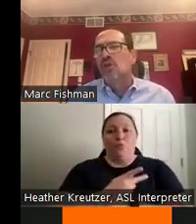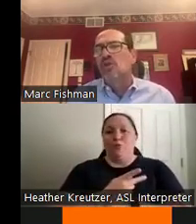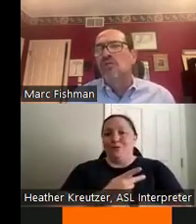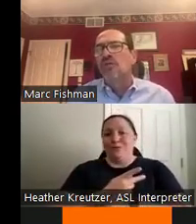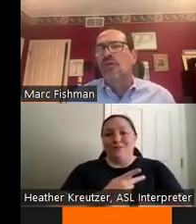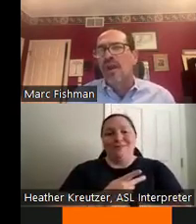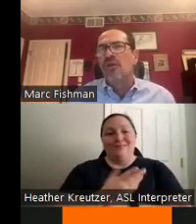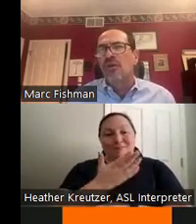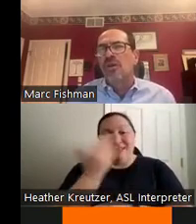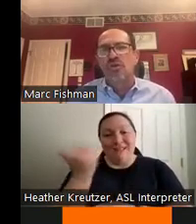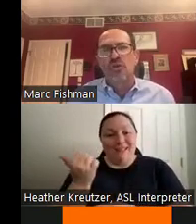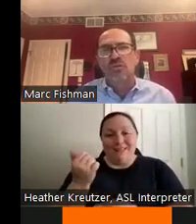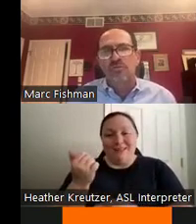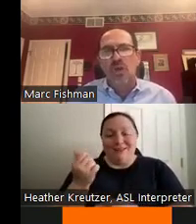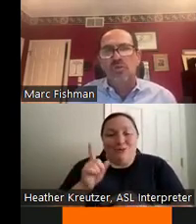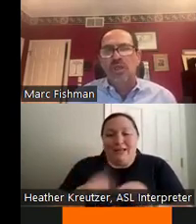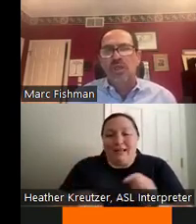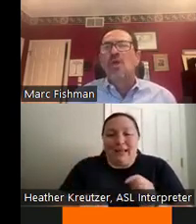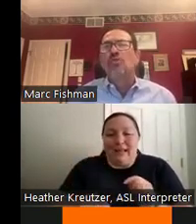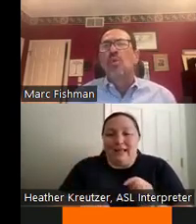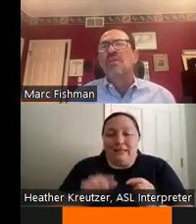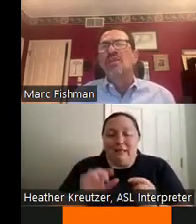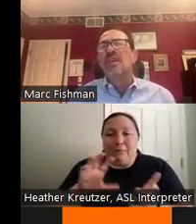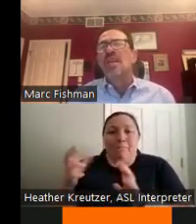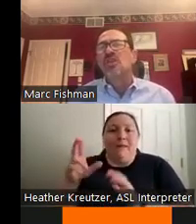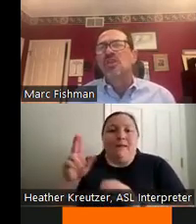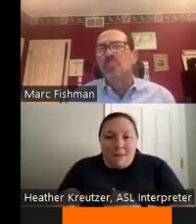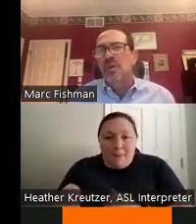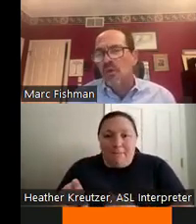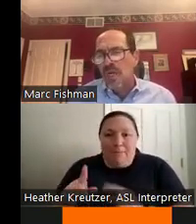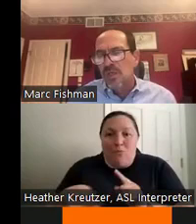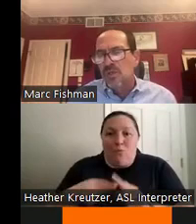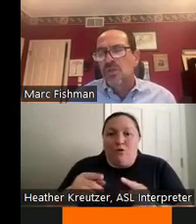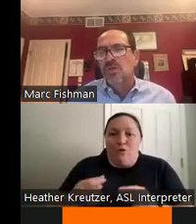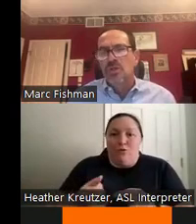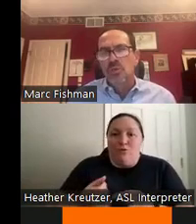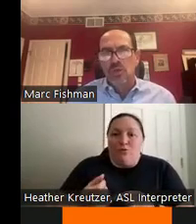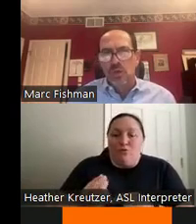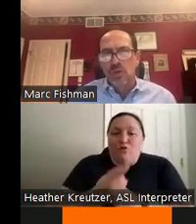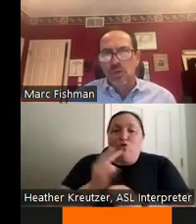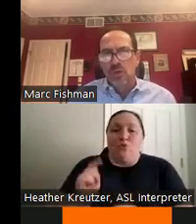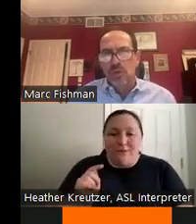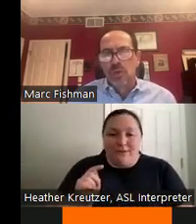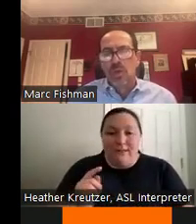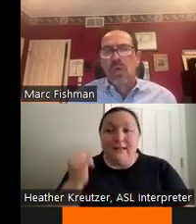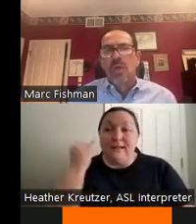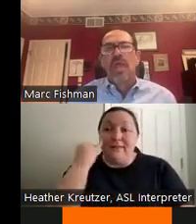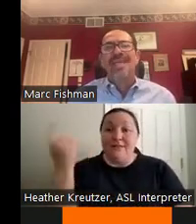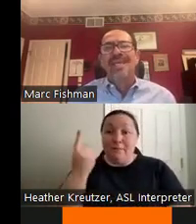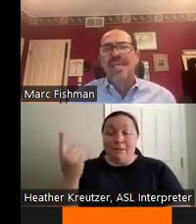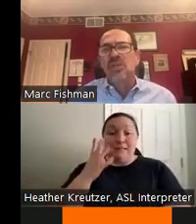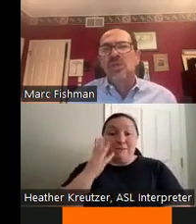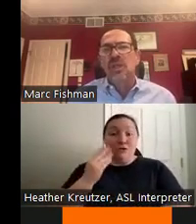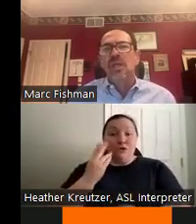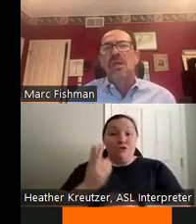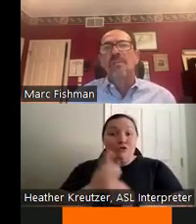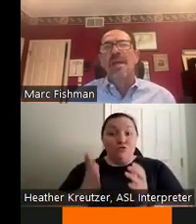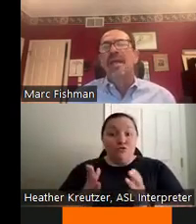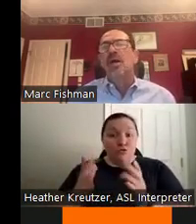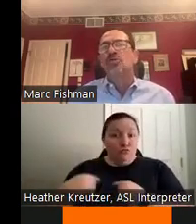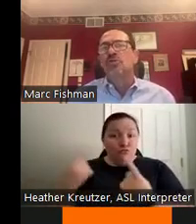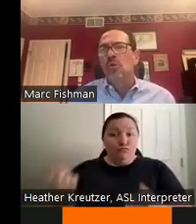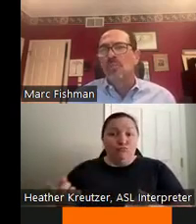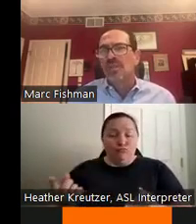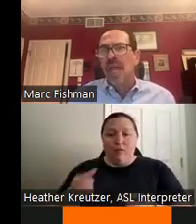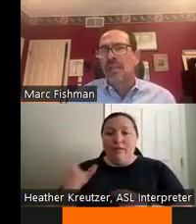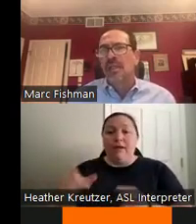little margin for error in terms of dosing. So even an experienced user can easily